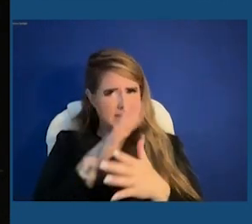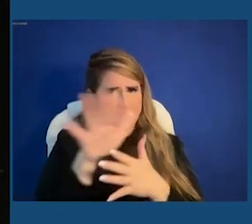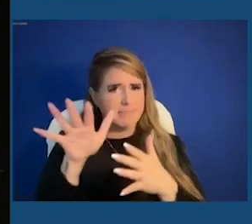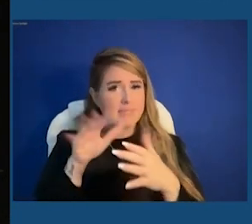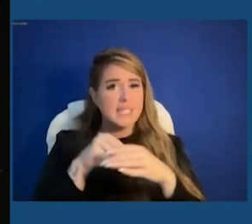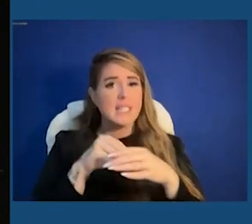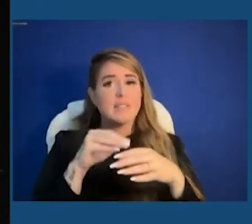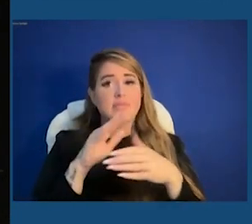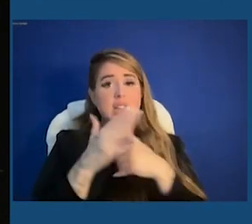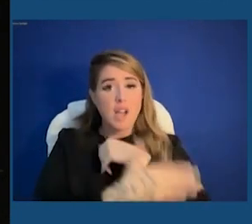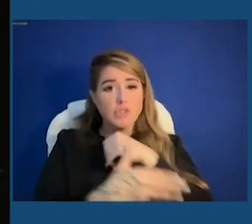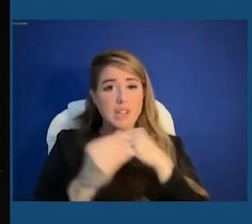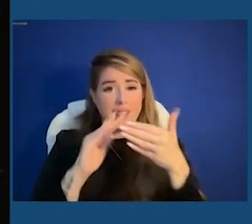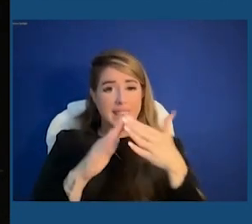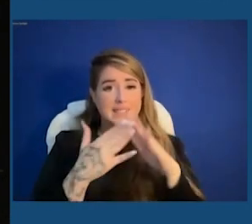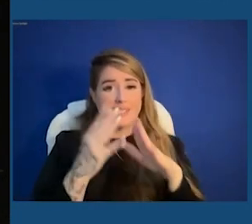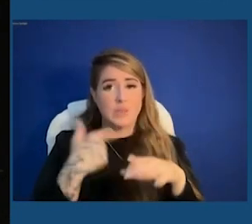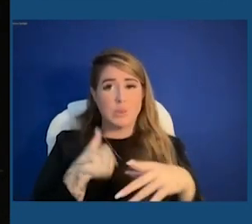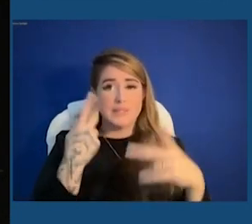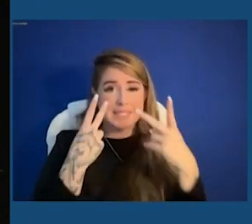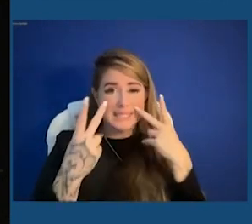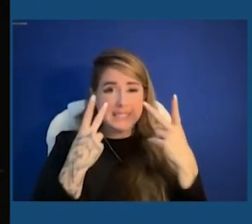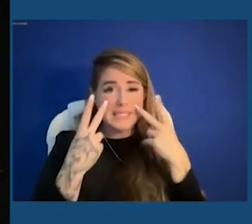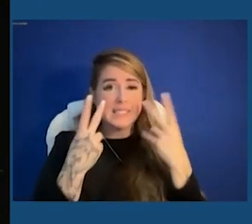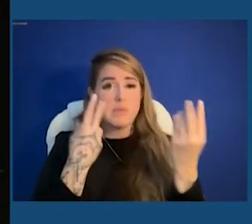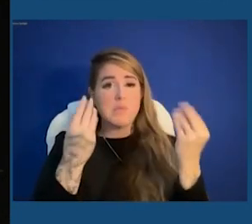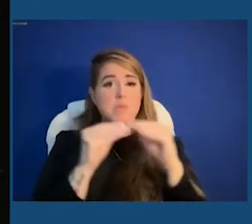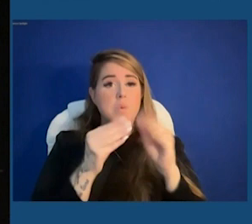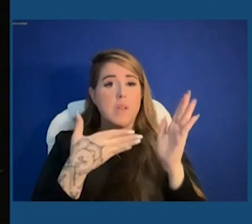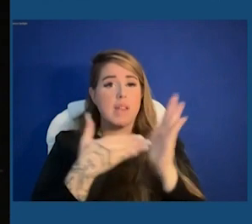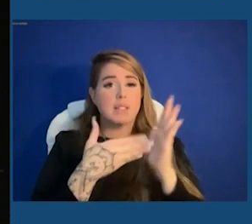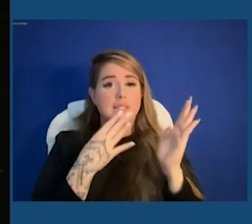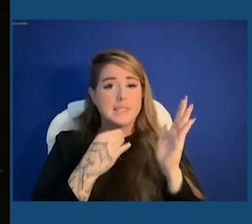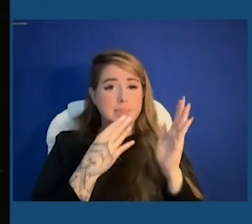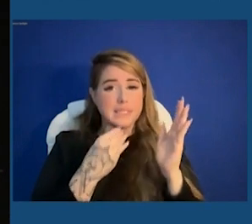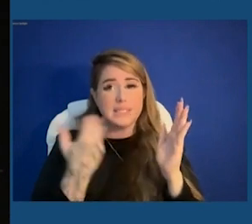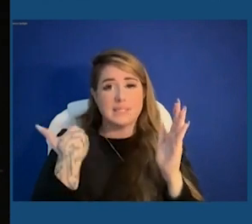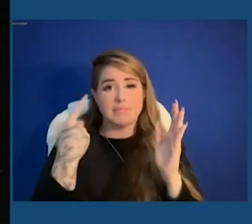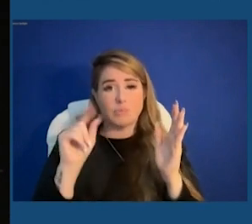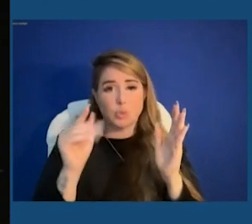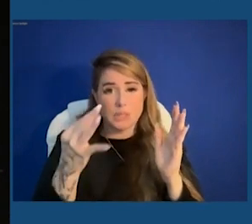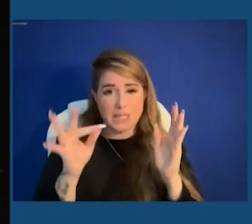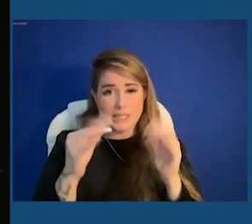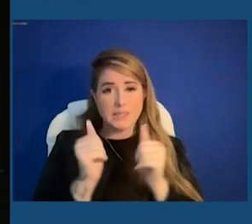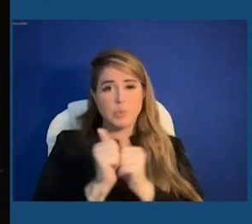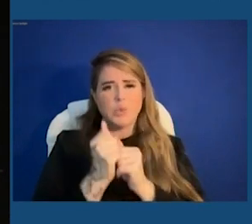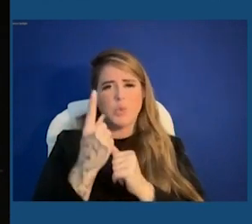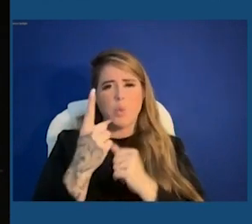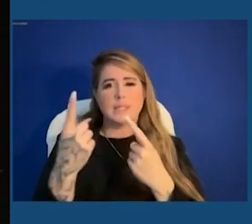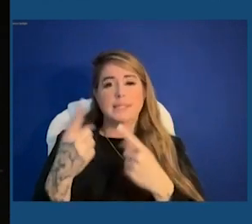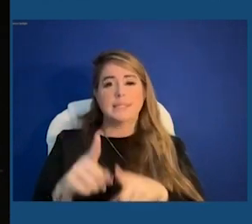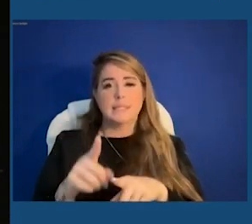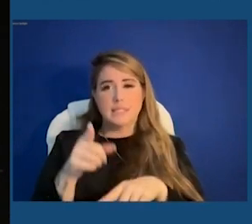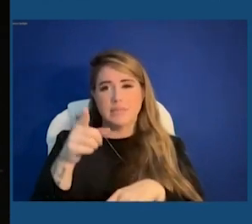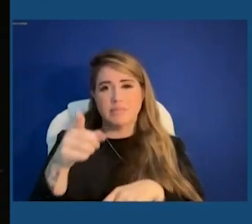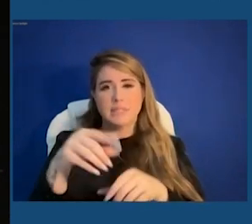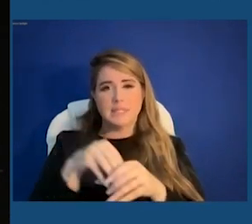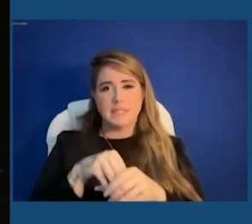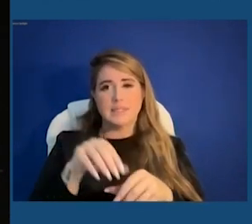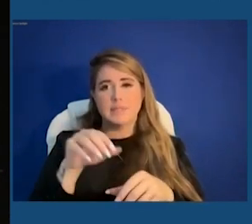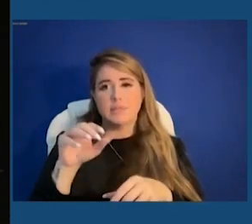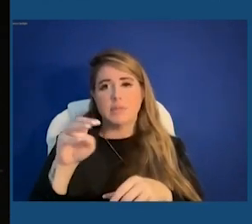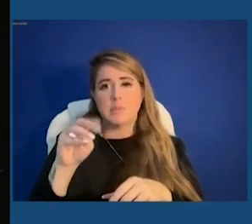city as well. We had seen the scourge of anti-Semitism at this point in 2019 with an incident that took place in Muncie